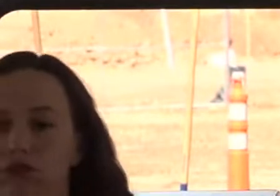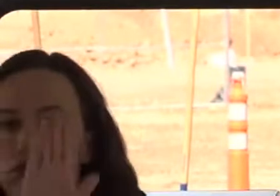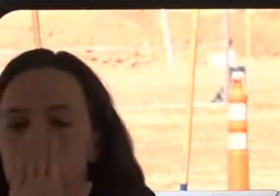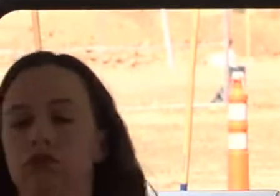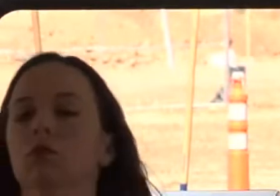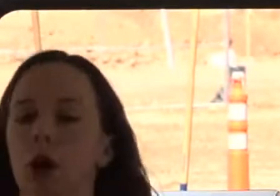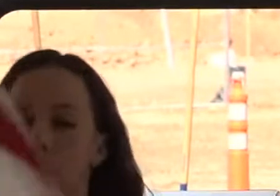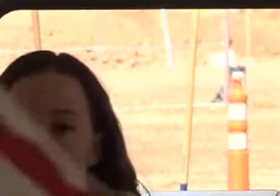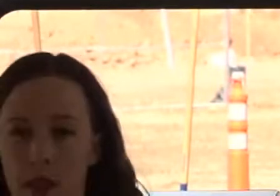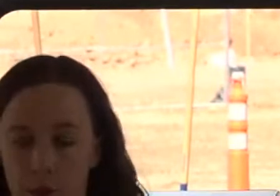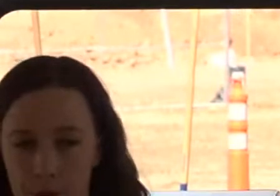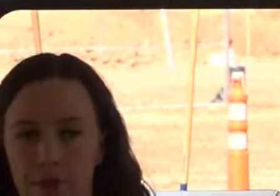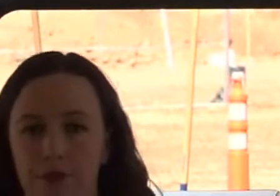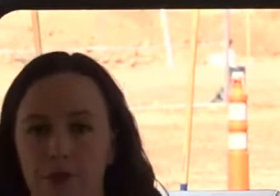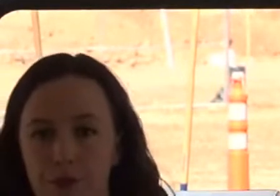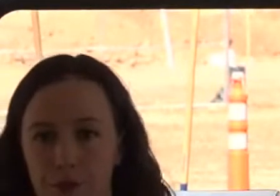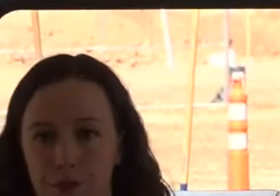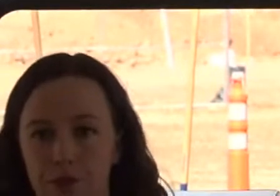the